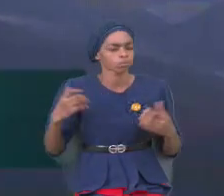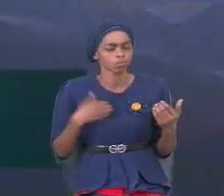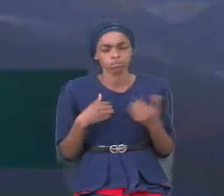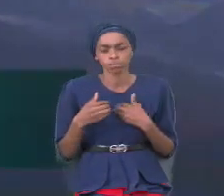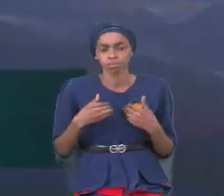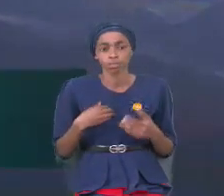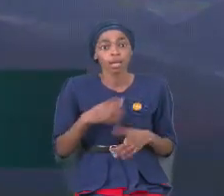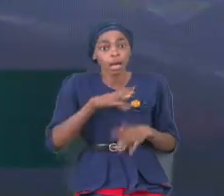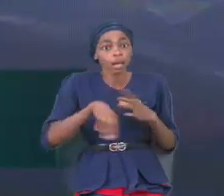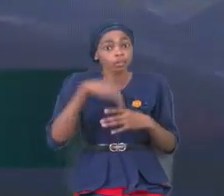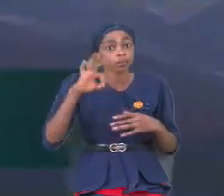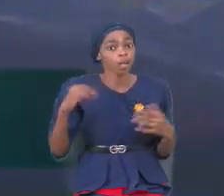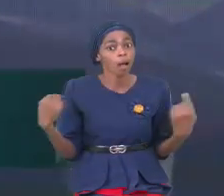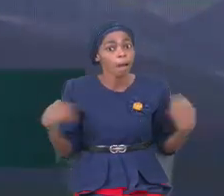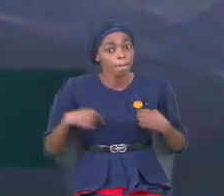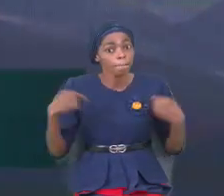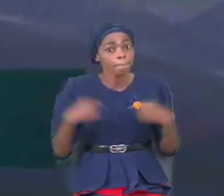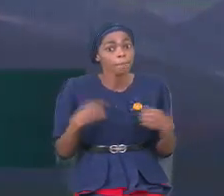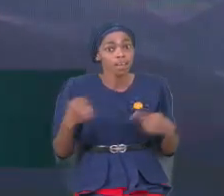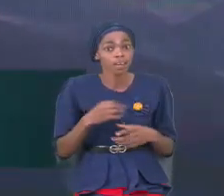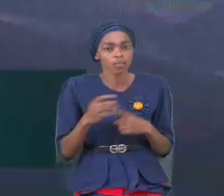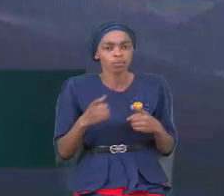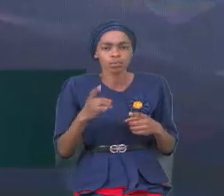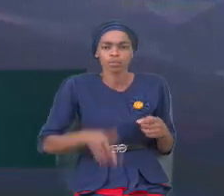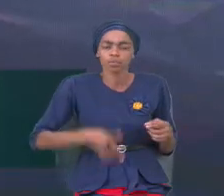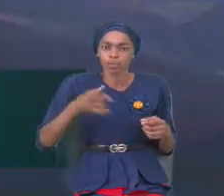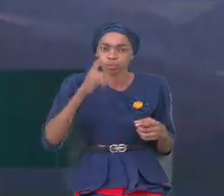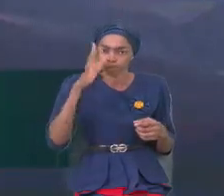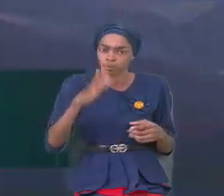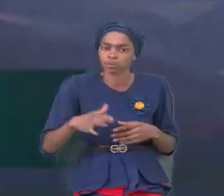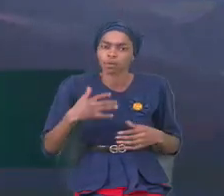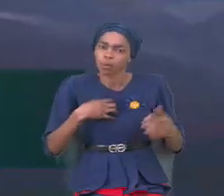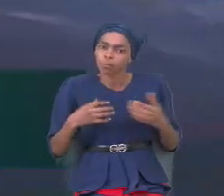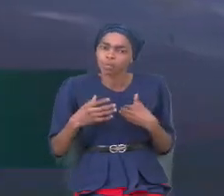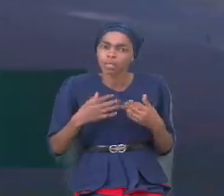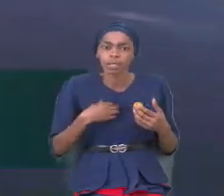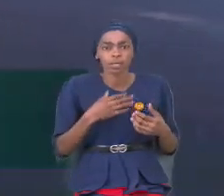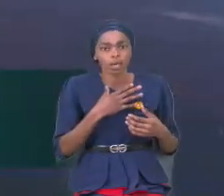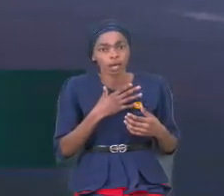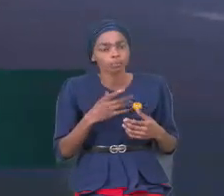affliction, even though you feel you should complain and grumble and murmur, but